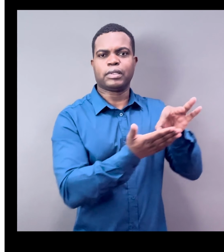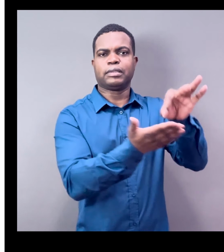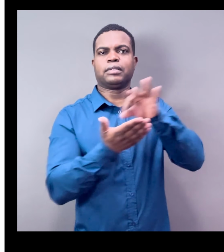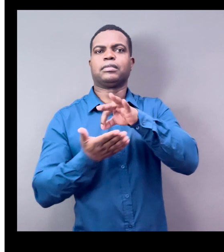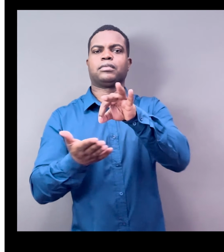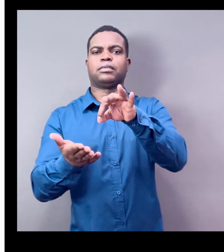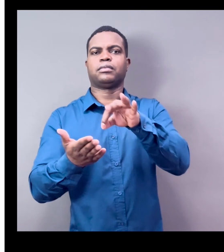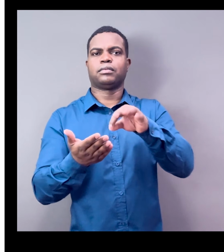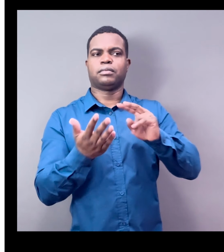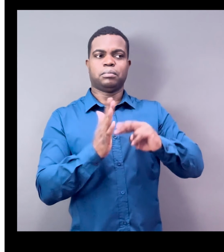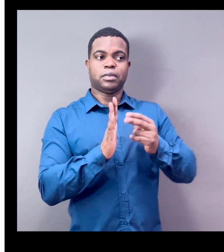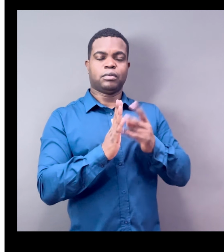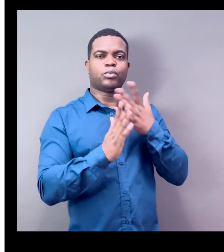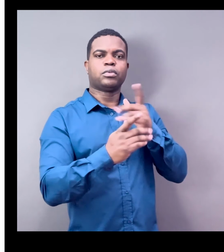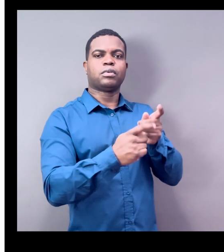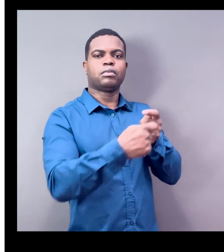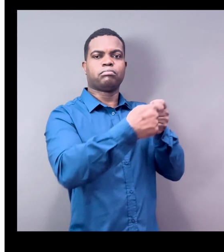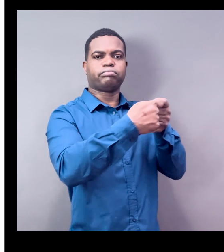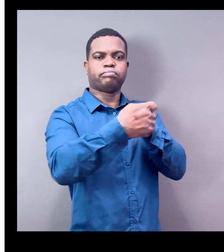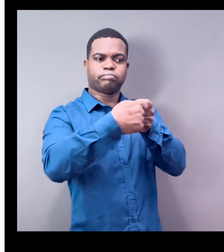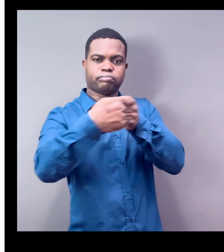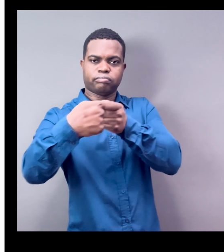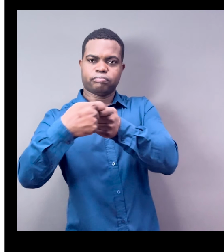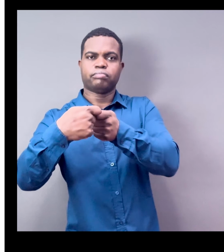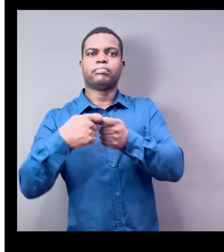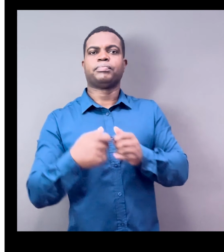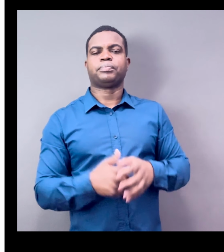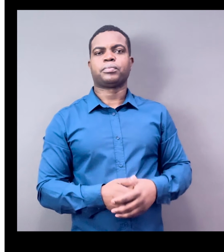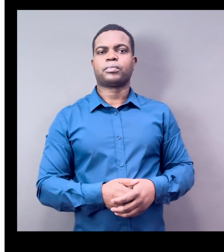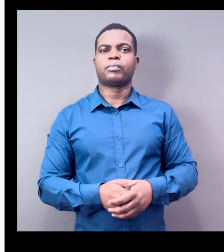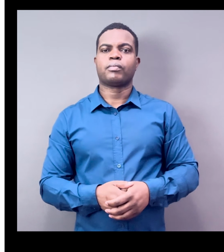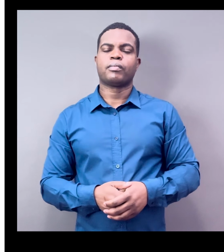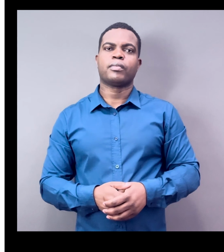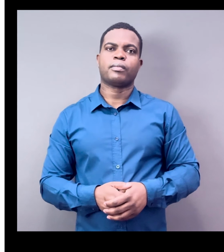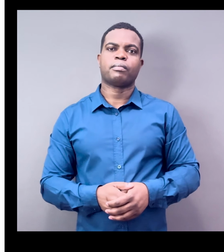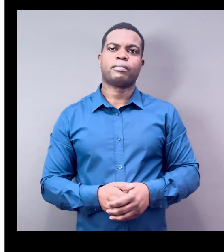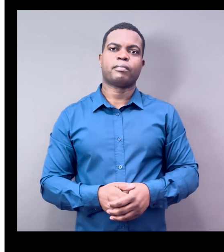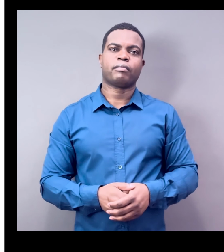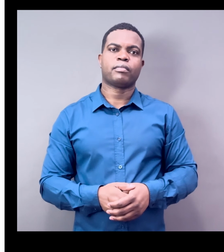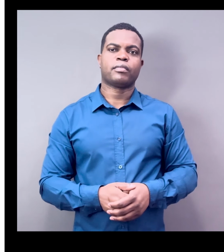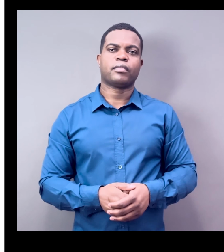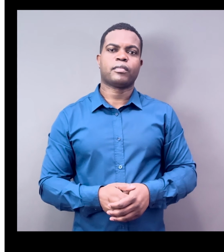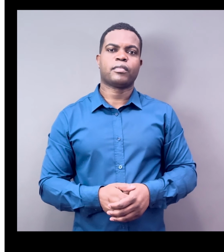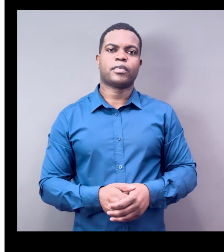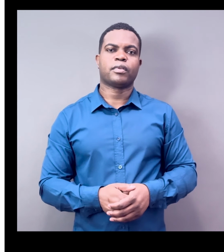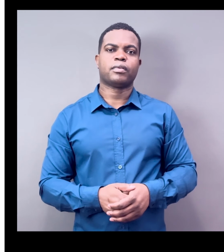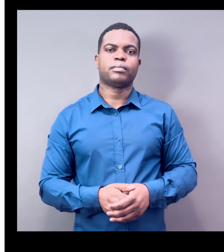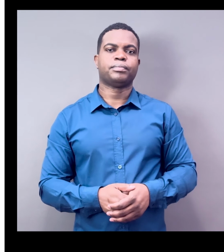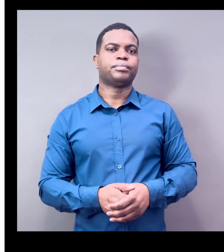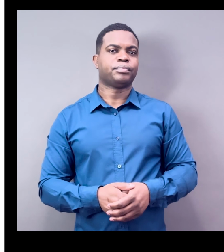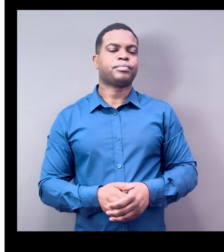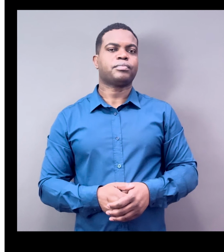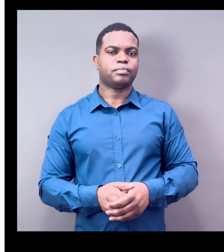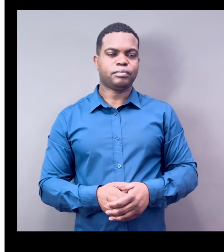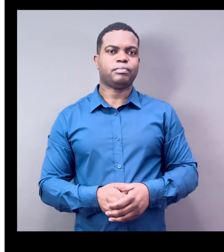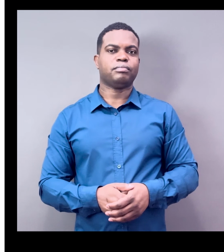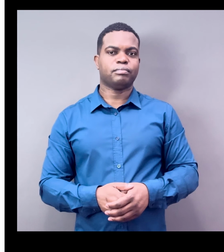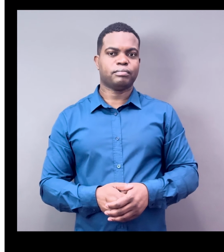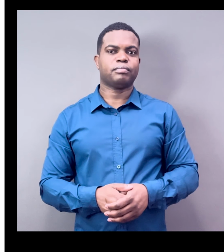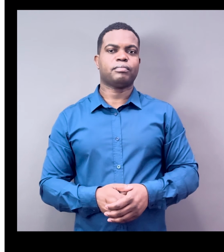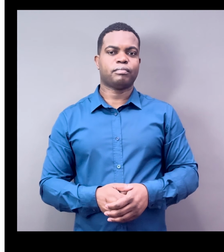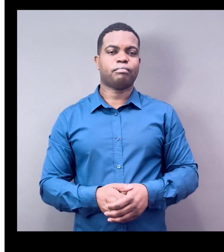means they will still belong to the key stakeholders category. So that is why I